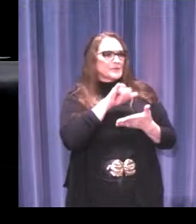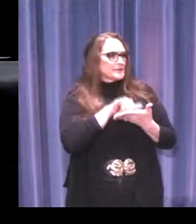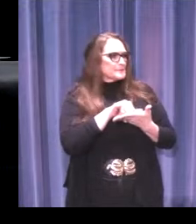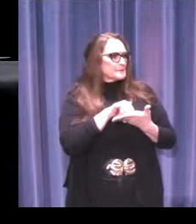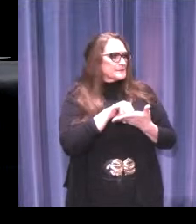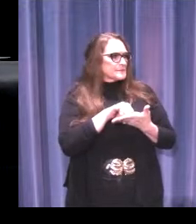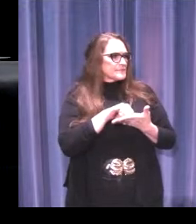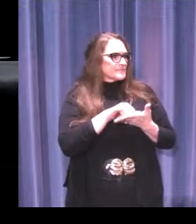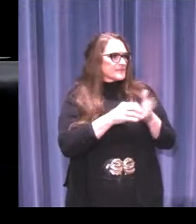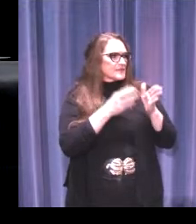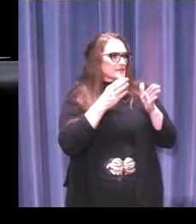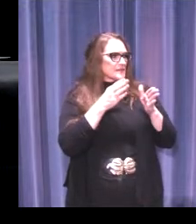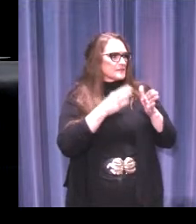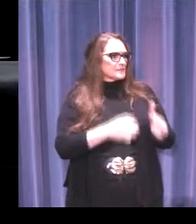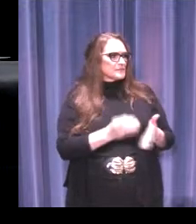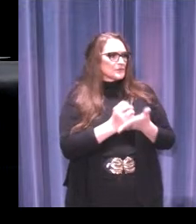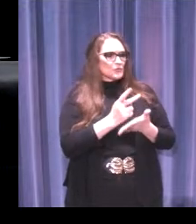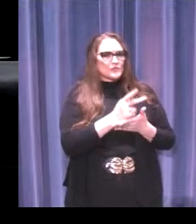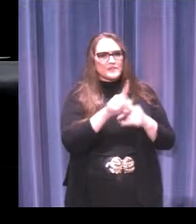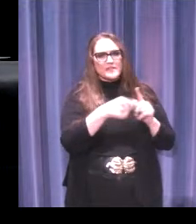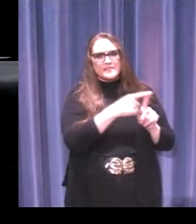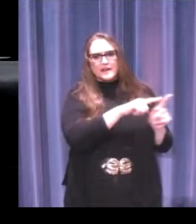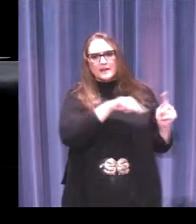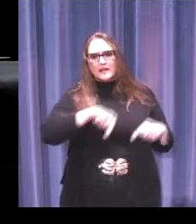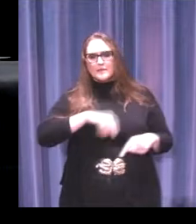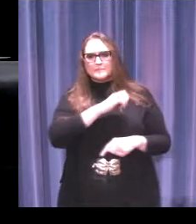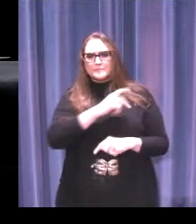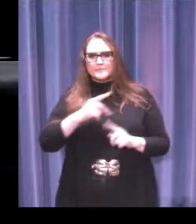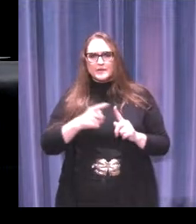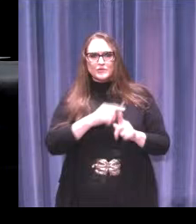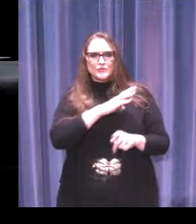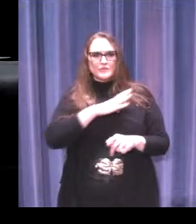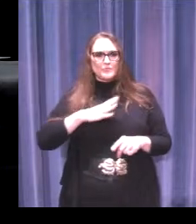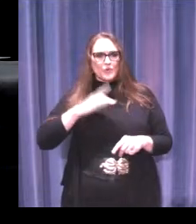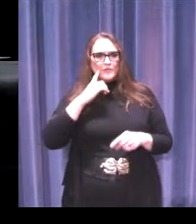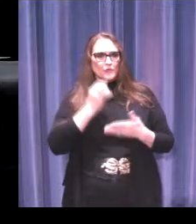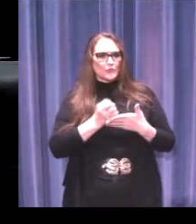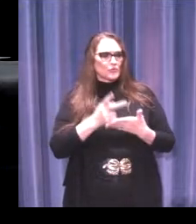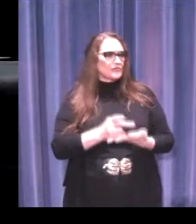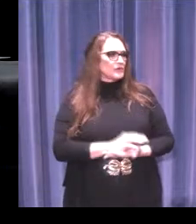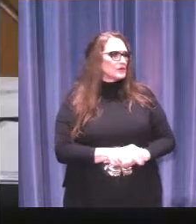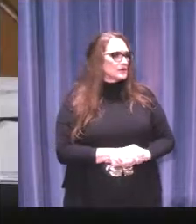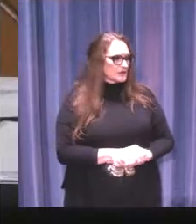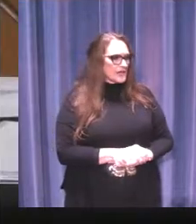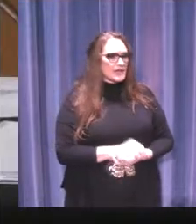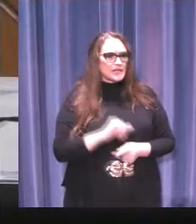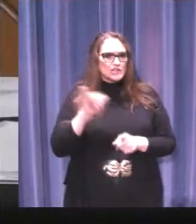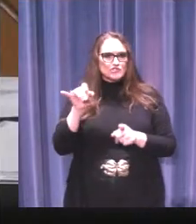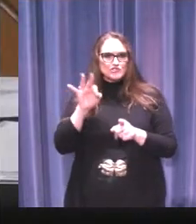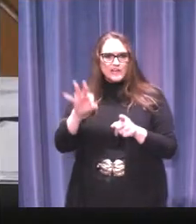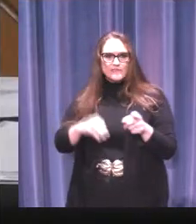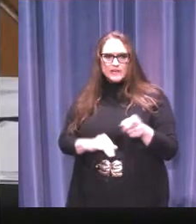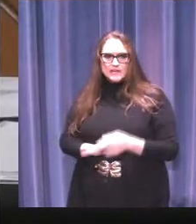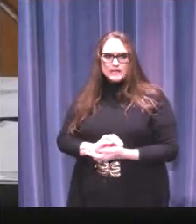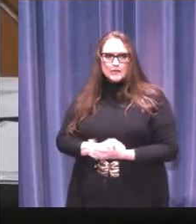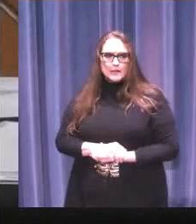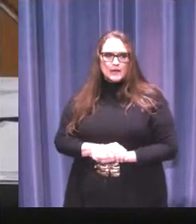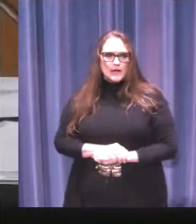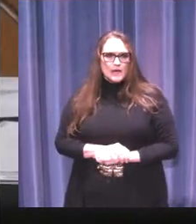the candidate approves it, then it would come to the board for approval. Okay. Jeff?